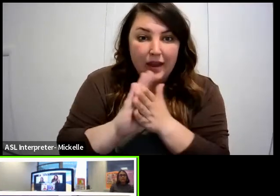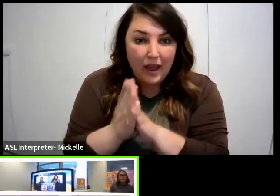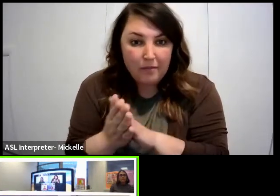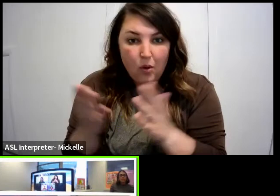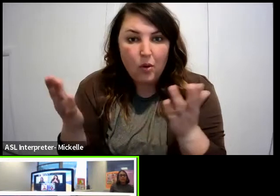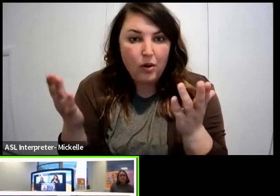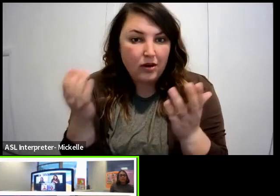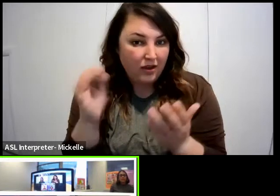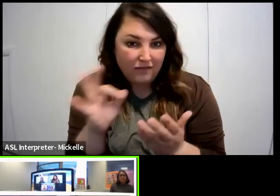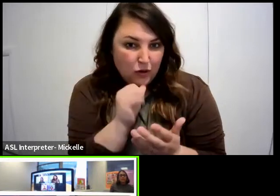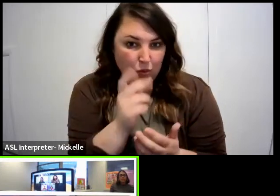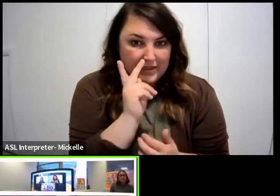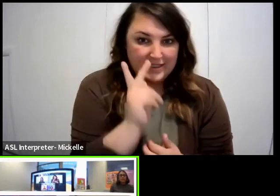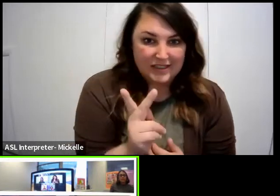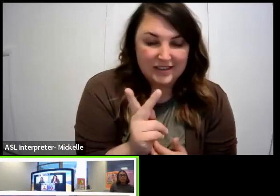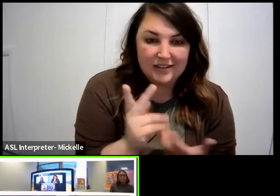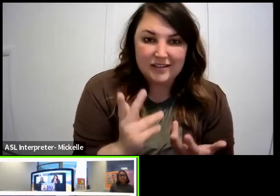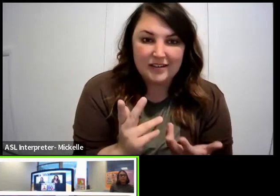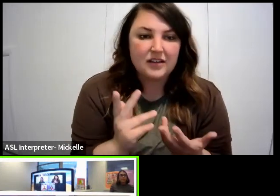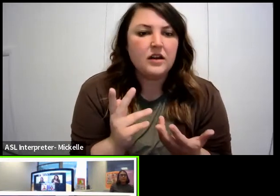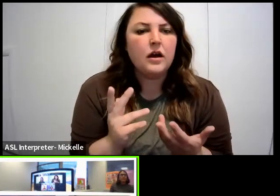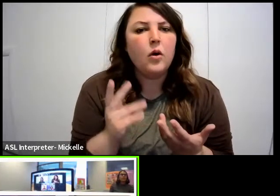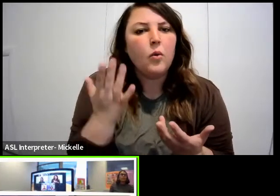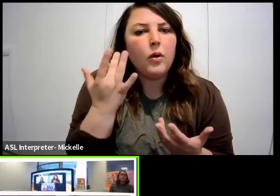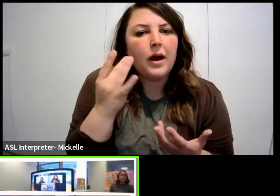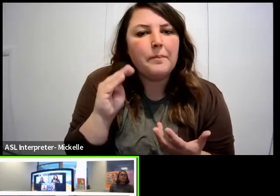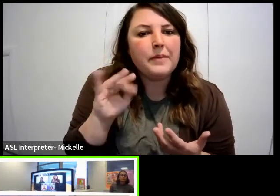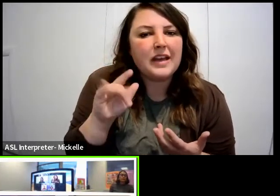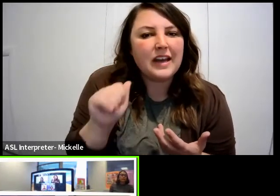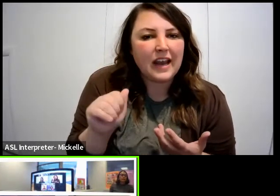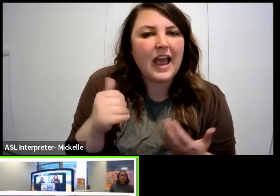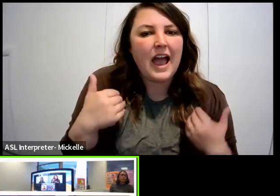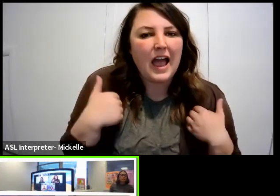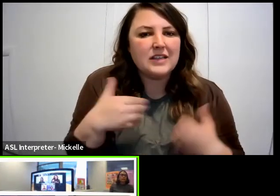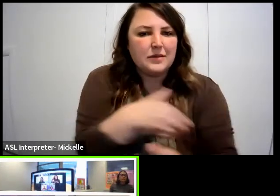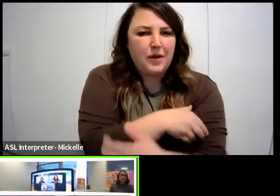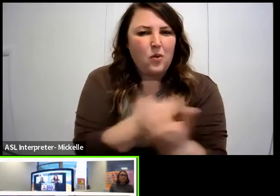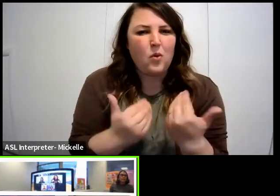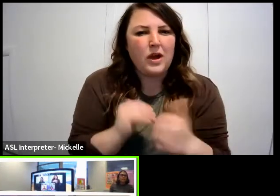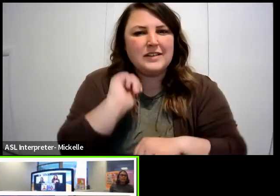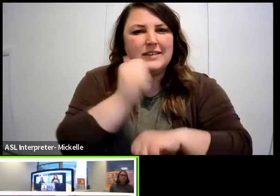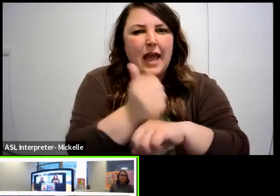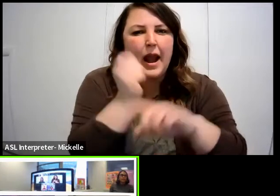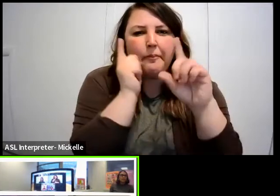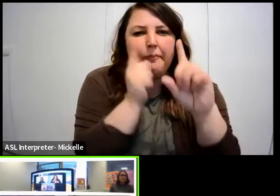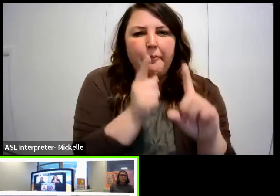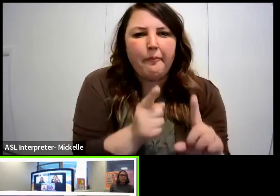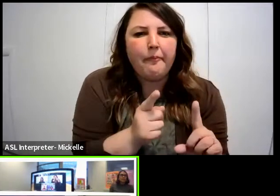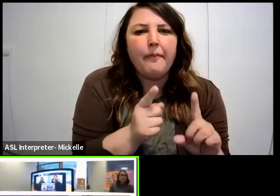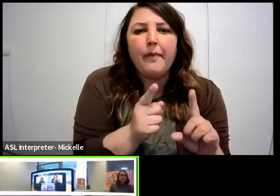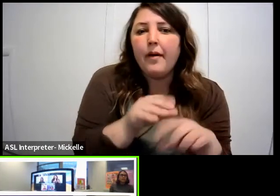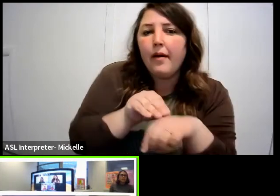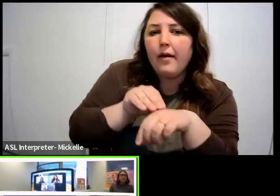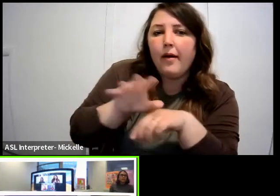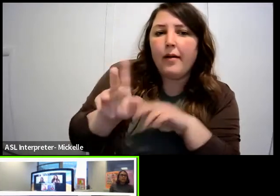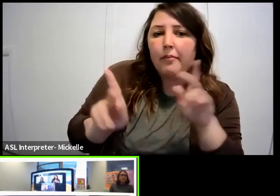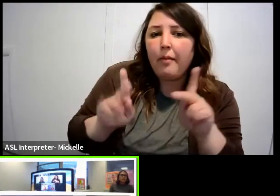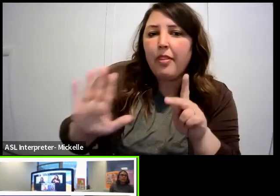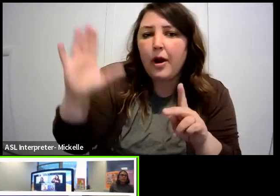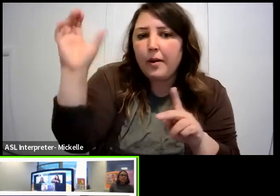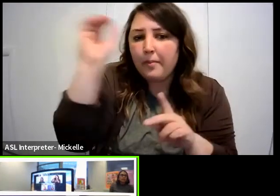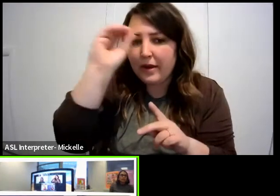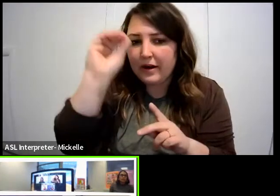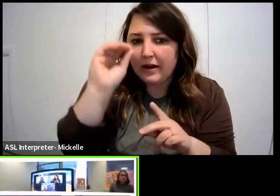is because media has the power to set the agenda, shape public opinion, and influence policy